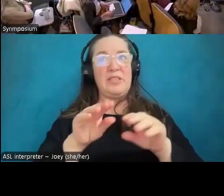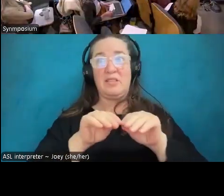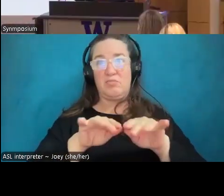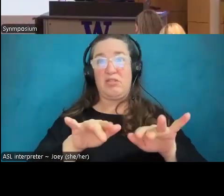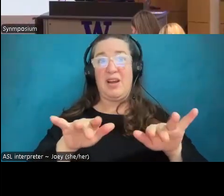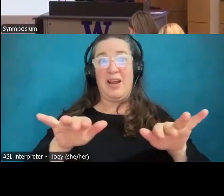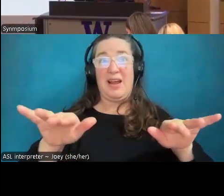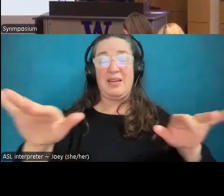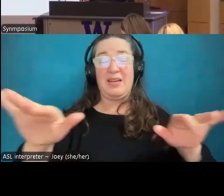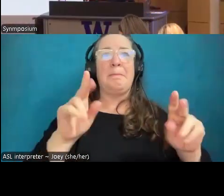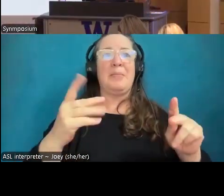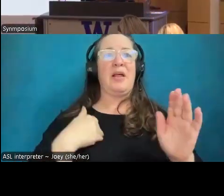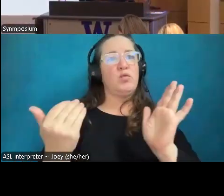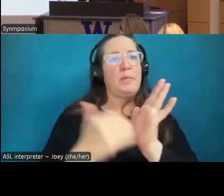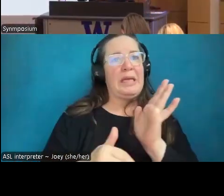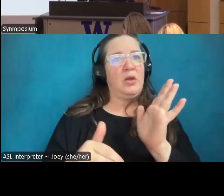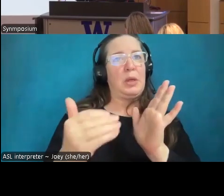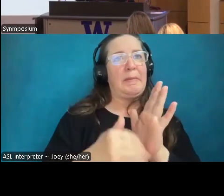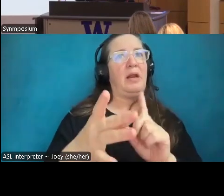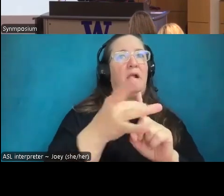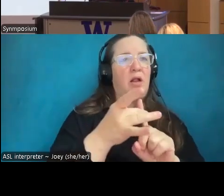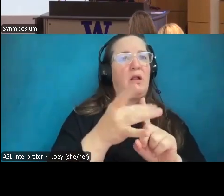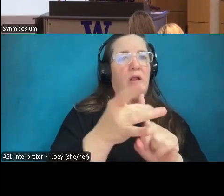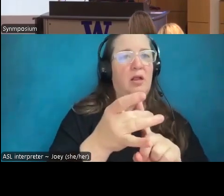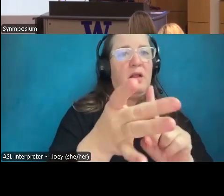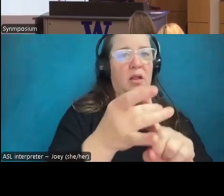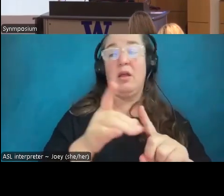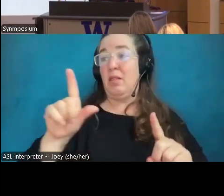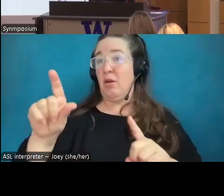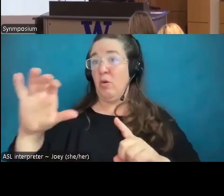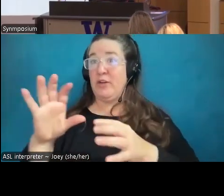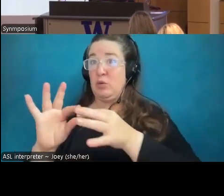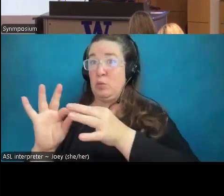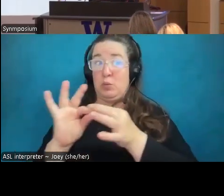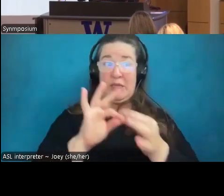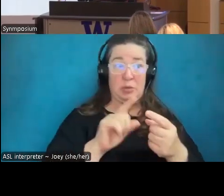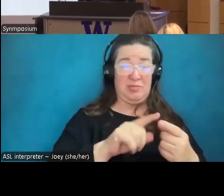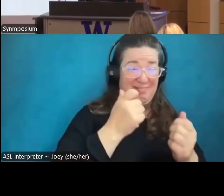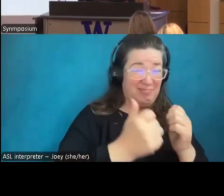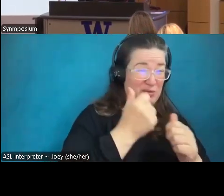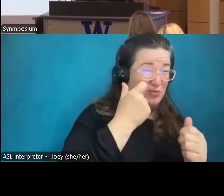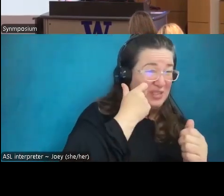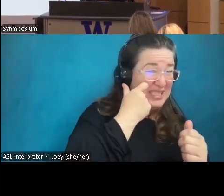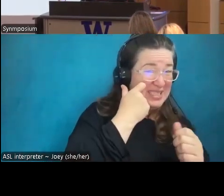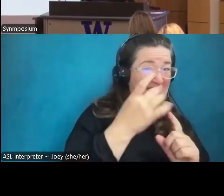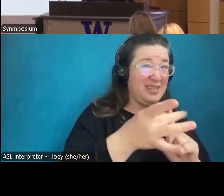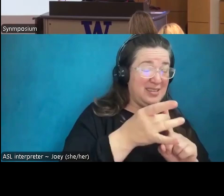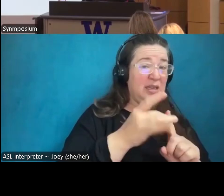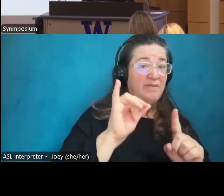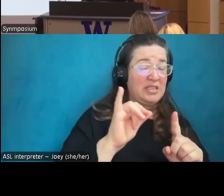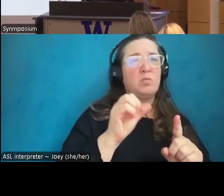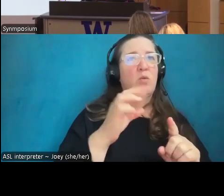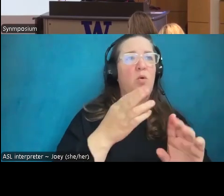repeated infections. And so whether or not long COVID was actually related to this most recent infection or a previous infection